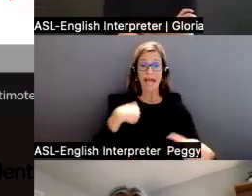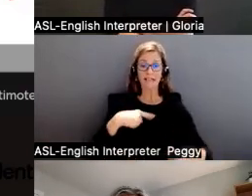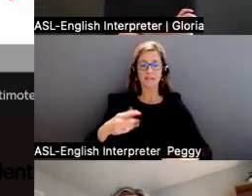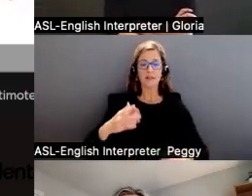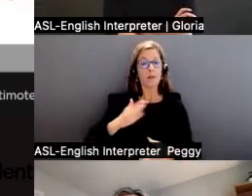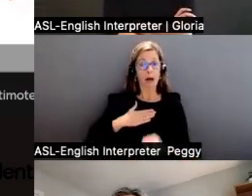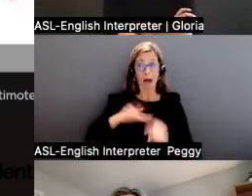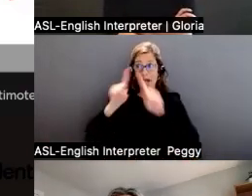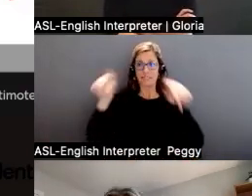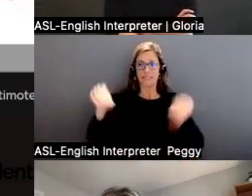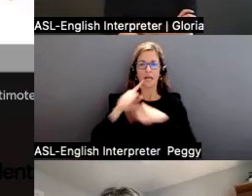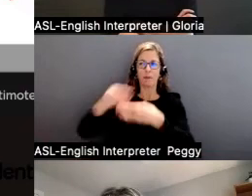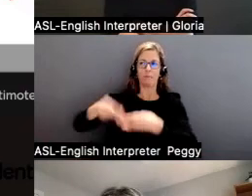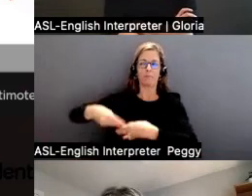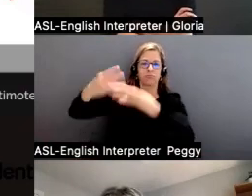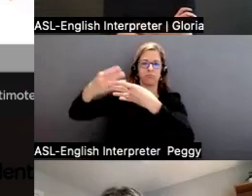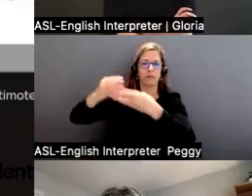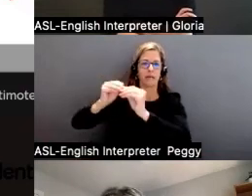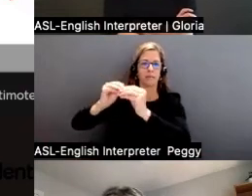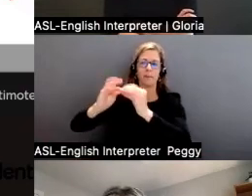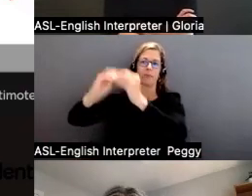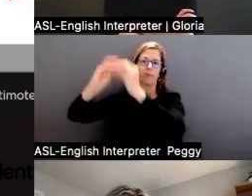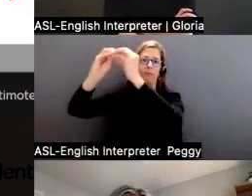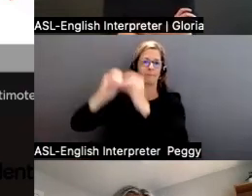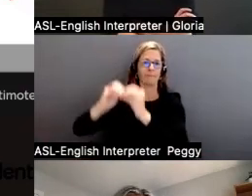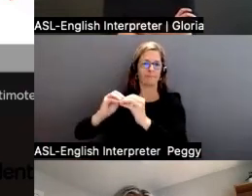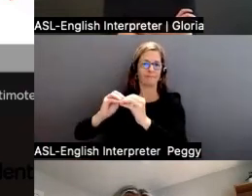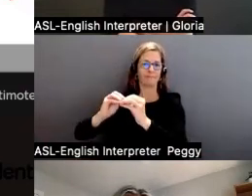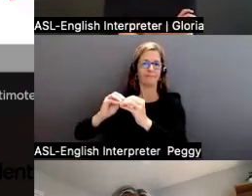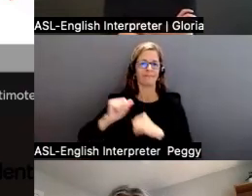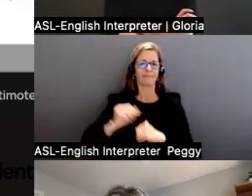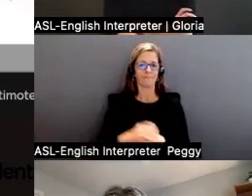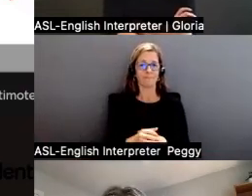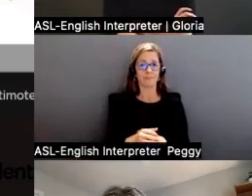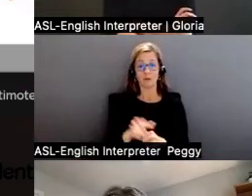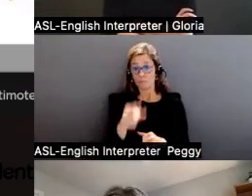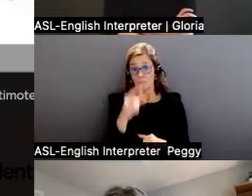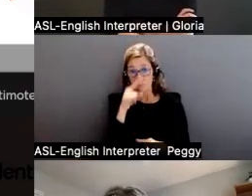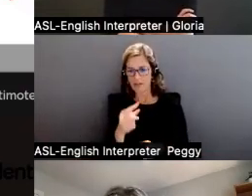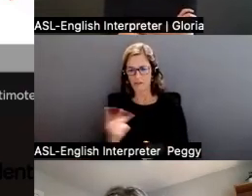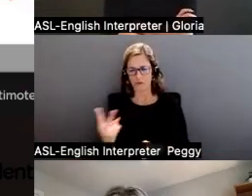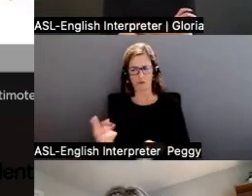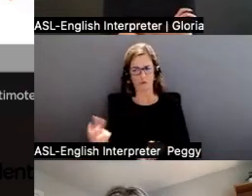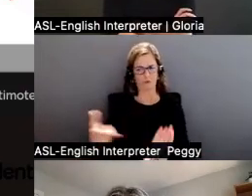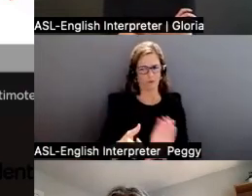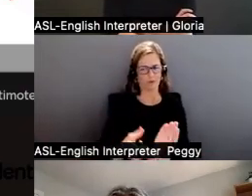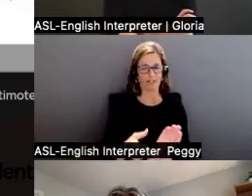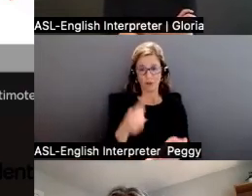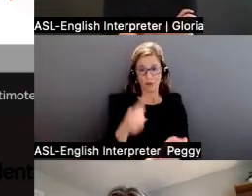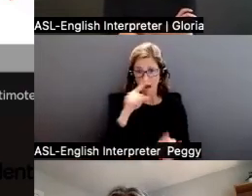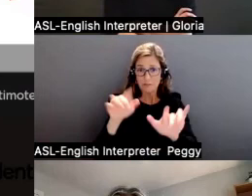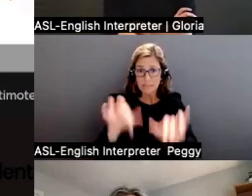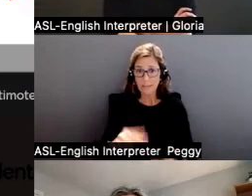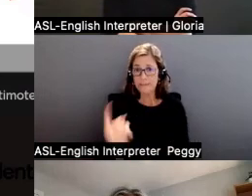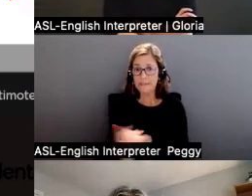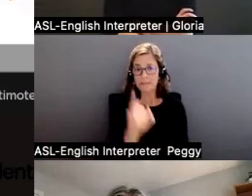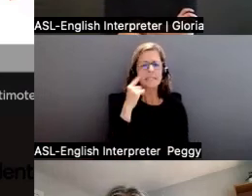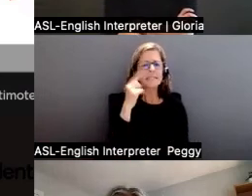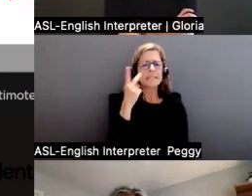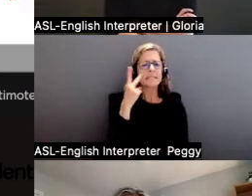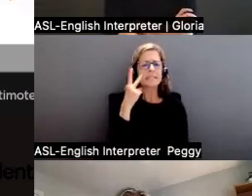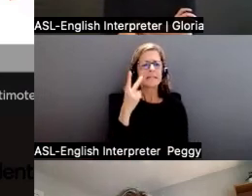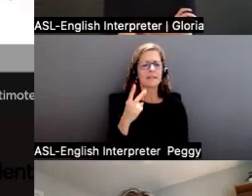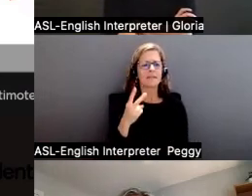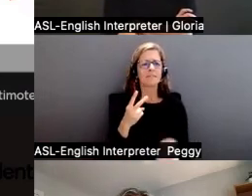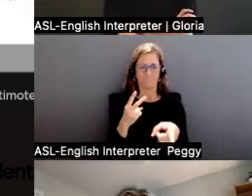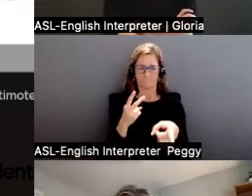to write, if any of you would go in and write something, if you want to try that, I know 2 of you were able to get into the Mentimeter, you will